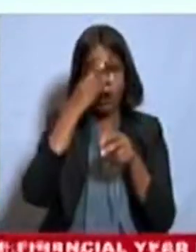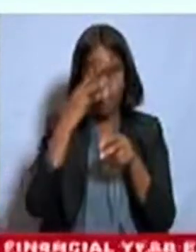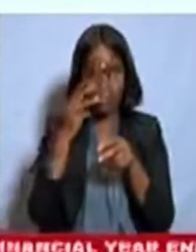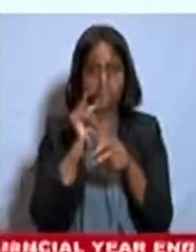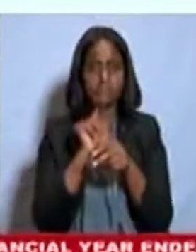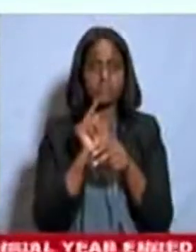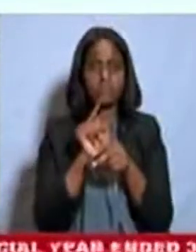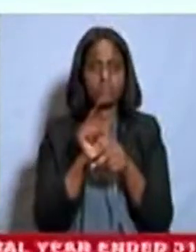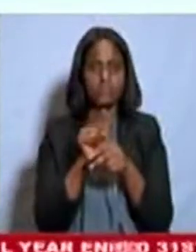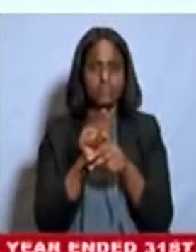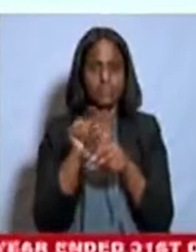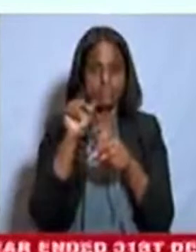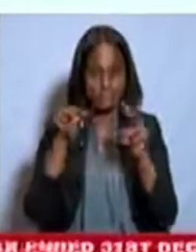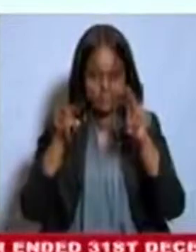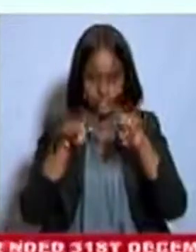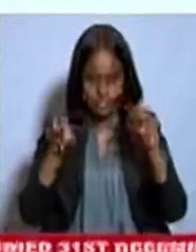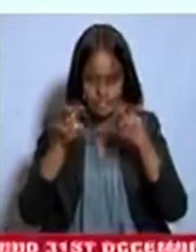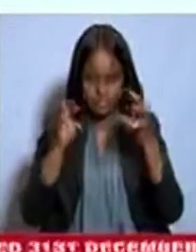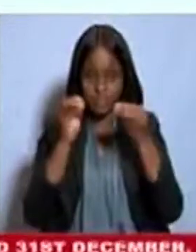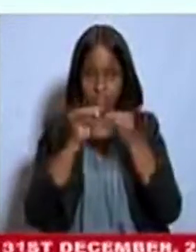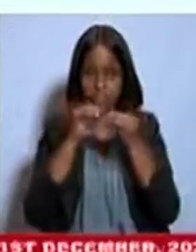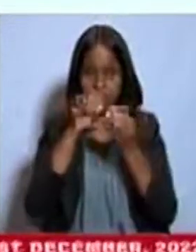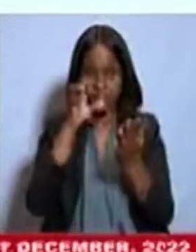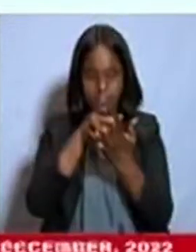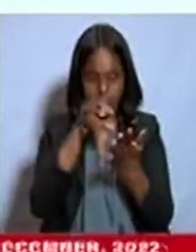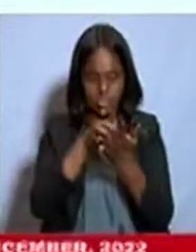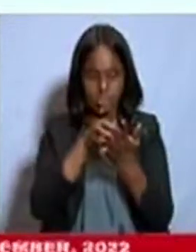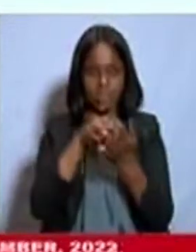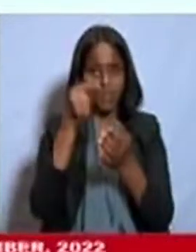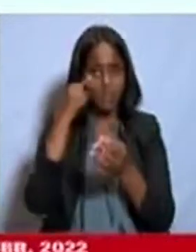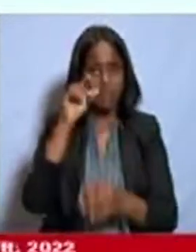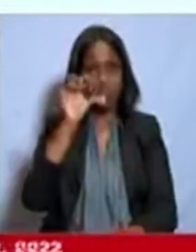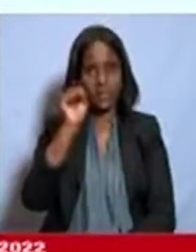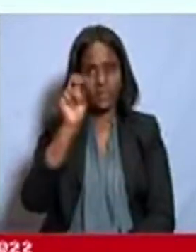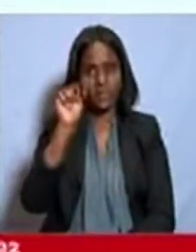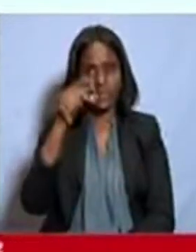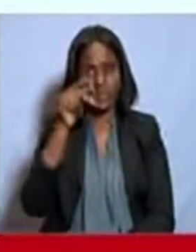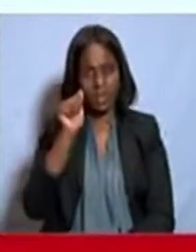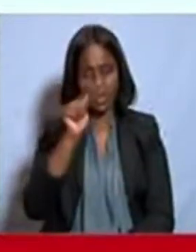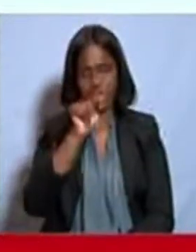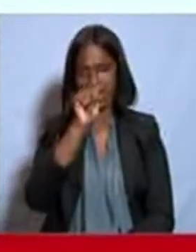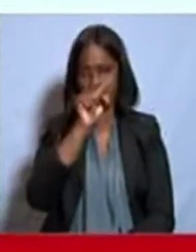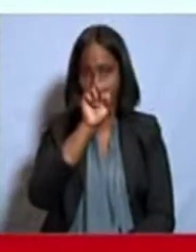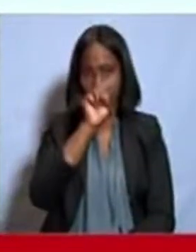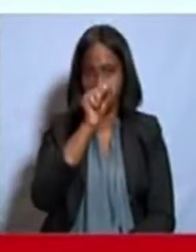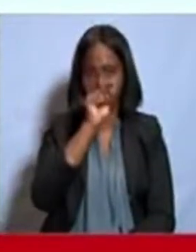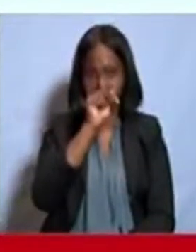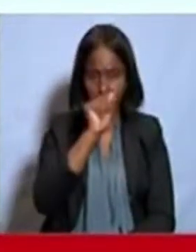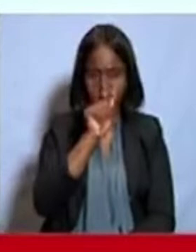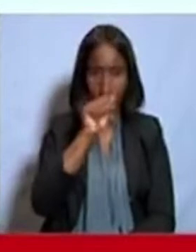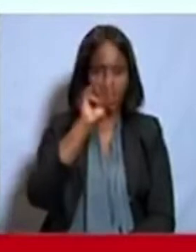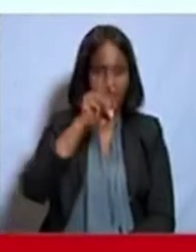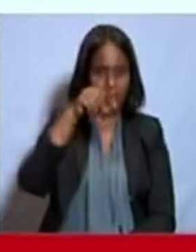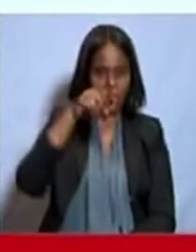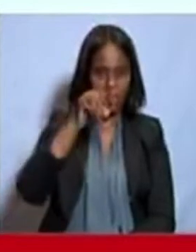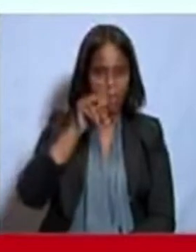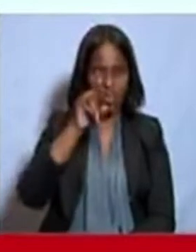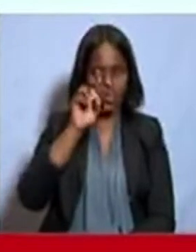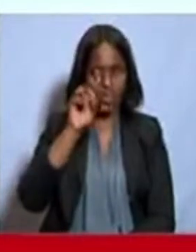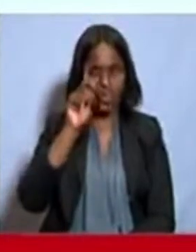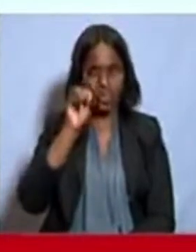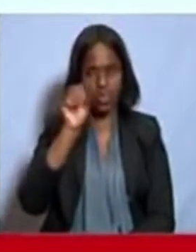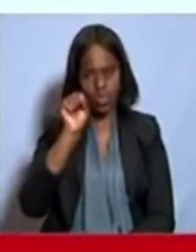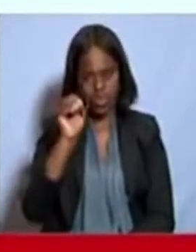NRCs. A scrutiny of the caseload for Senga, Nsama, and Porokoso food security pack